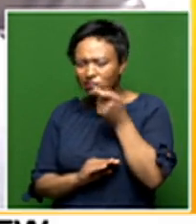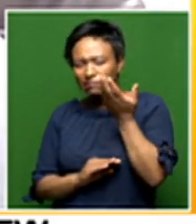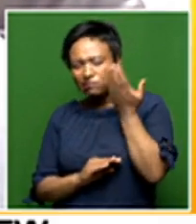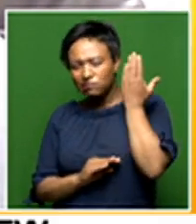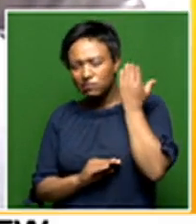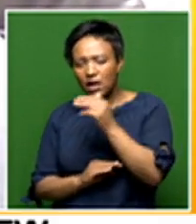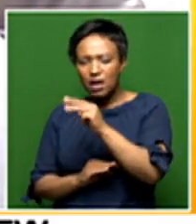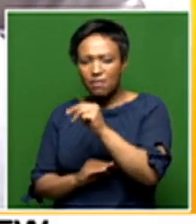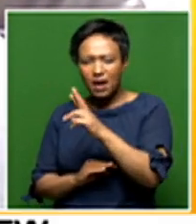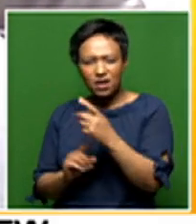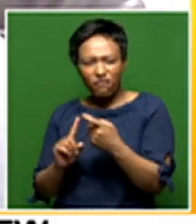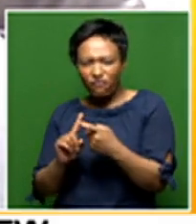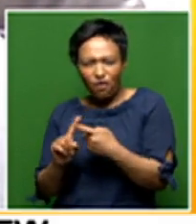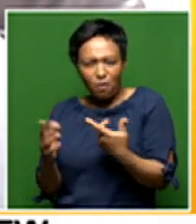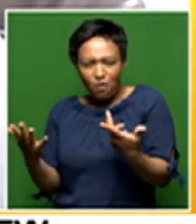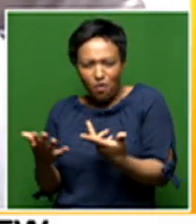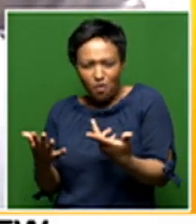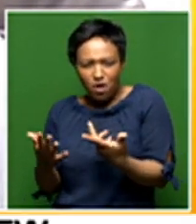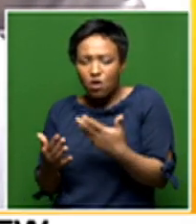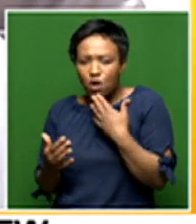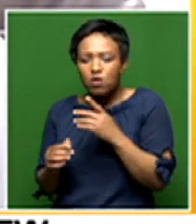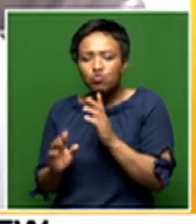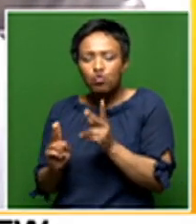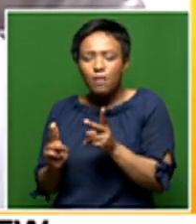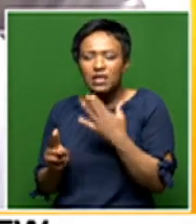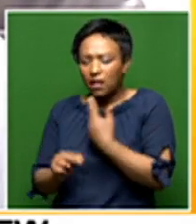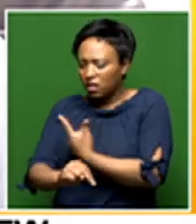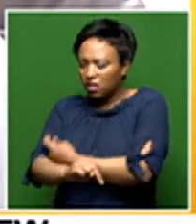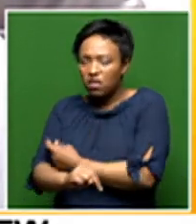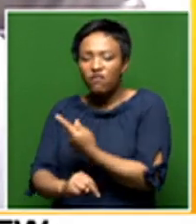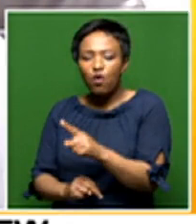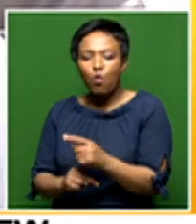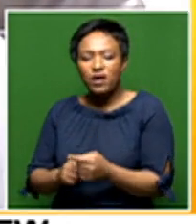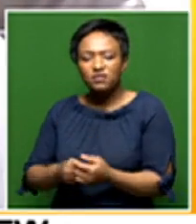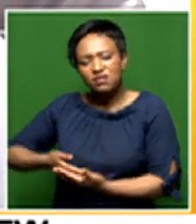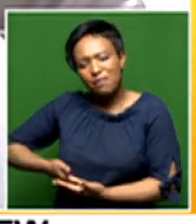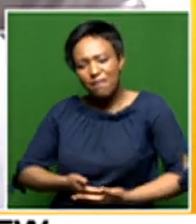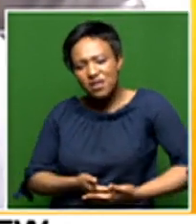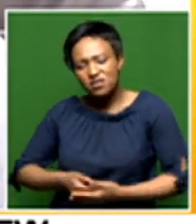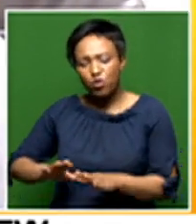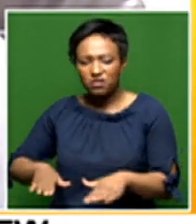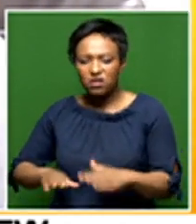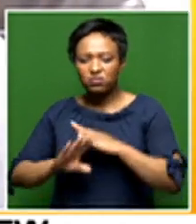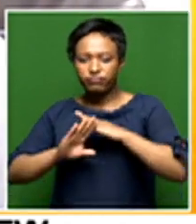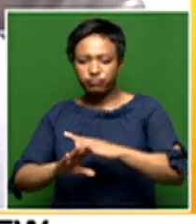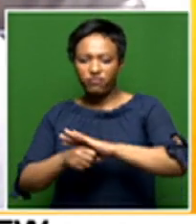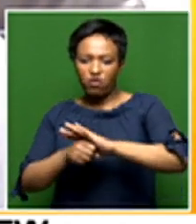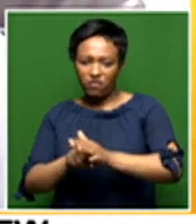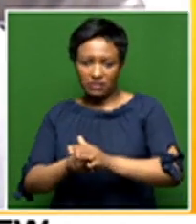vaccination, where did it all come from? I mean, this is for children. We know that as a possible protection against coronavirus.